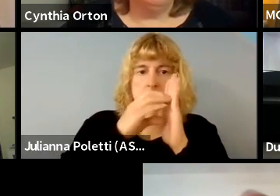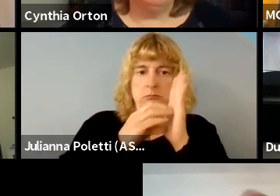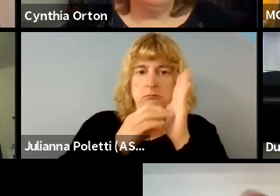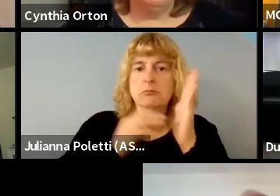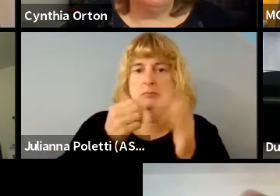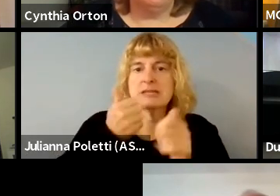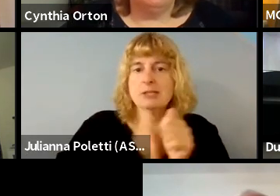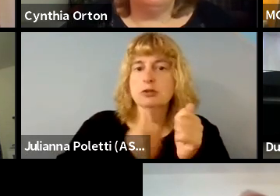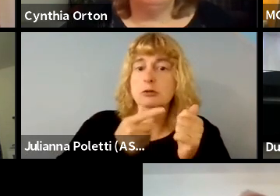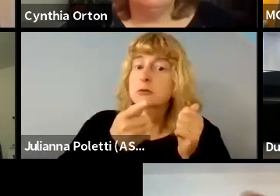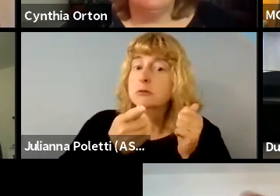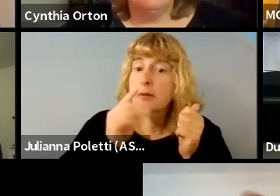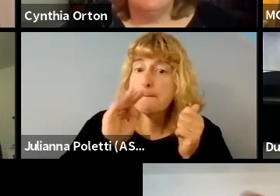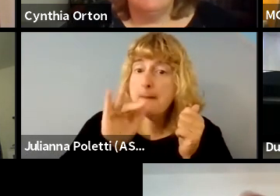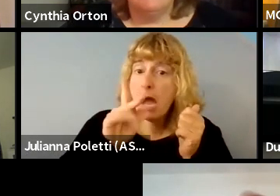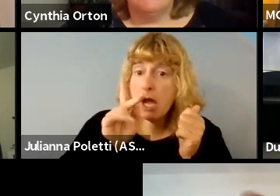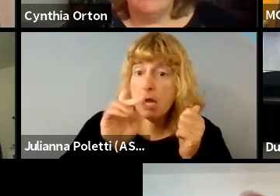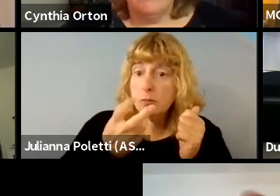going to comment?